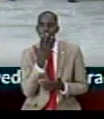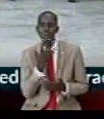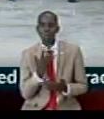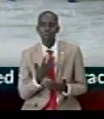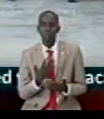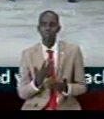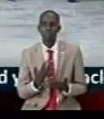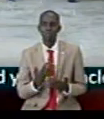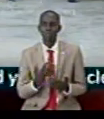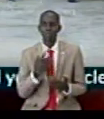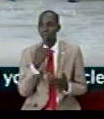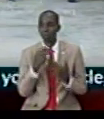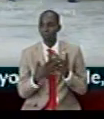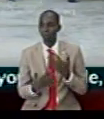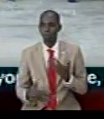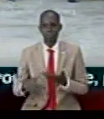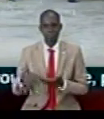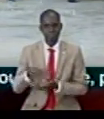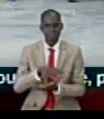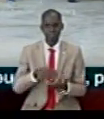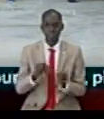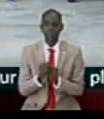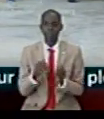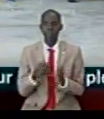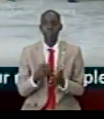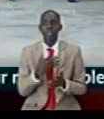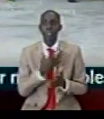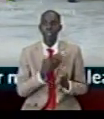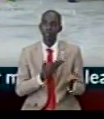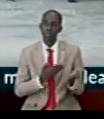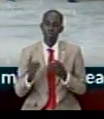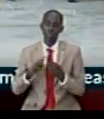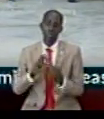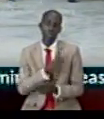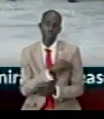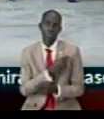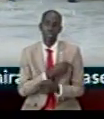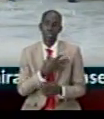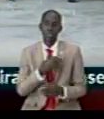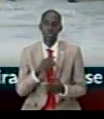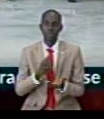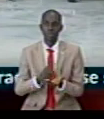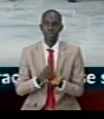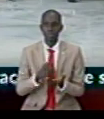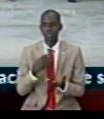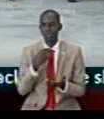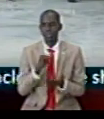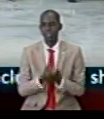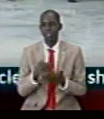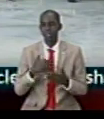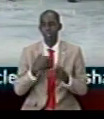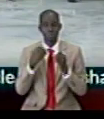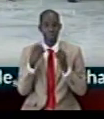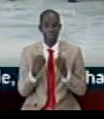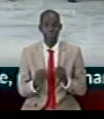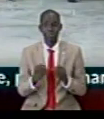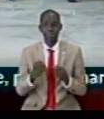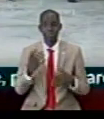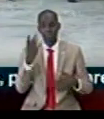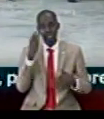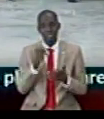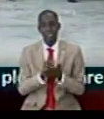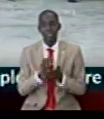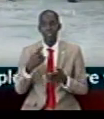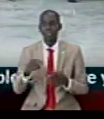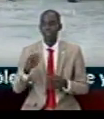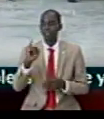hospitals, and then they ran a test. The surgeon said that he has a Hirschsprung disease, that his intestine is not